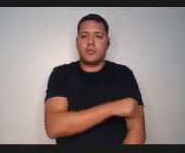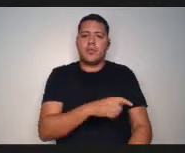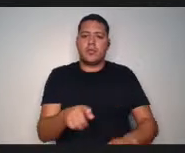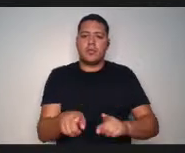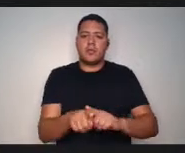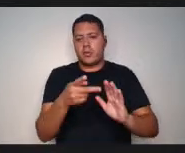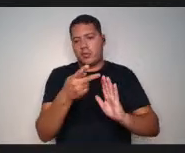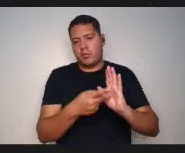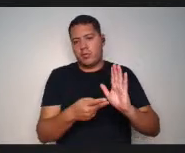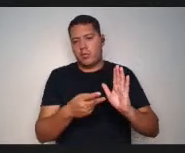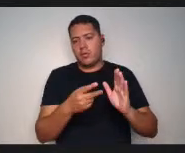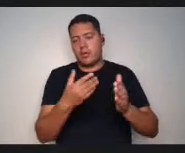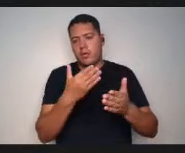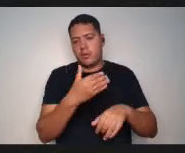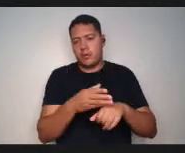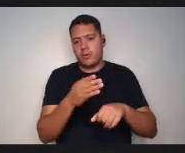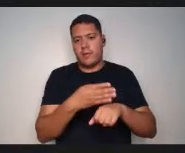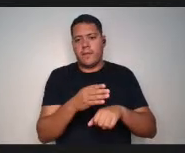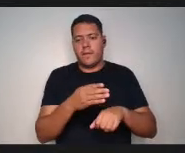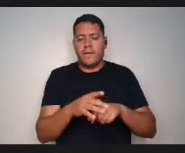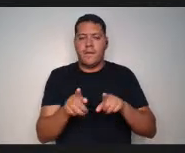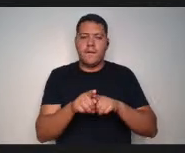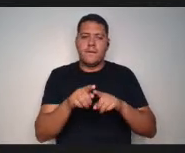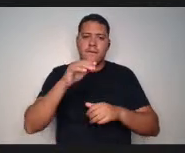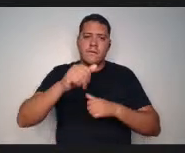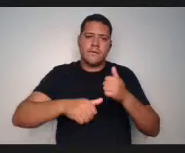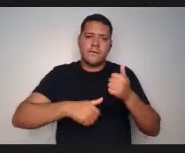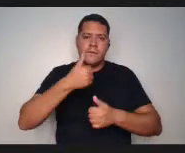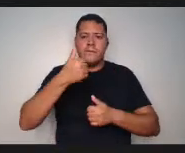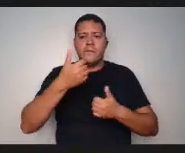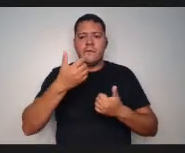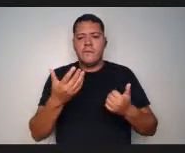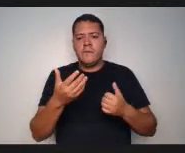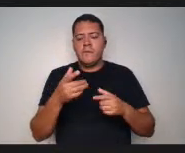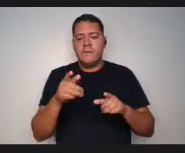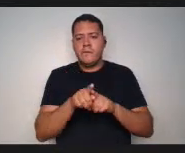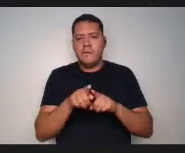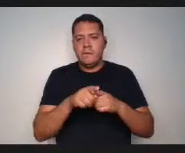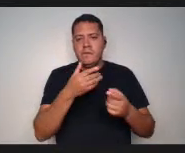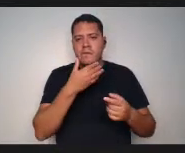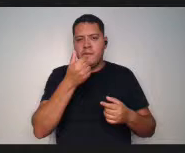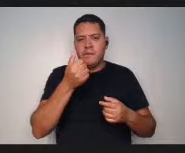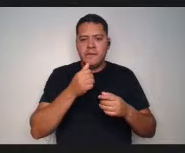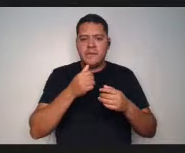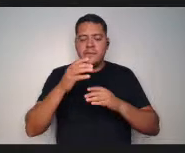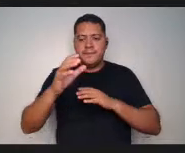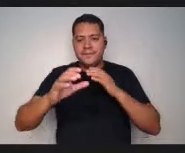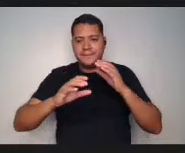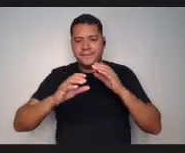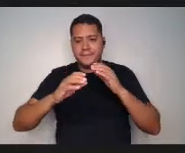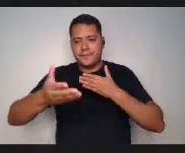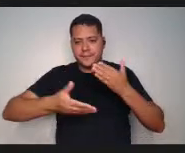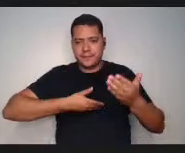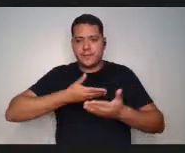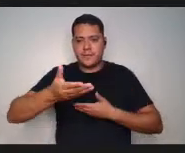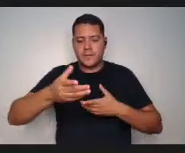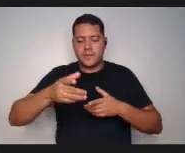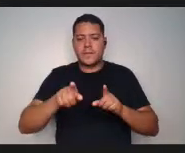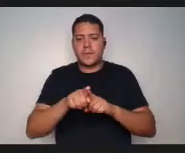important issue, the improvement of team communication, social support is a major health protective